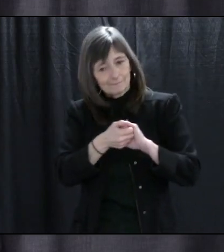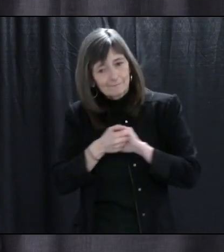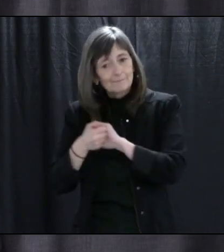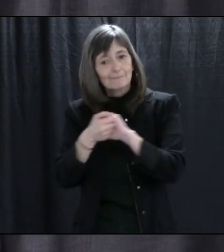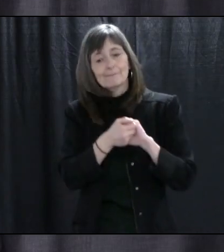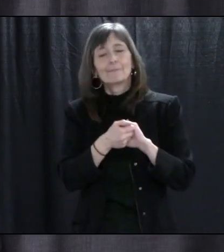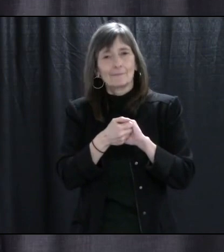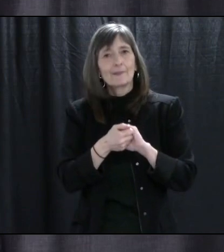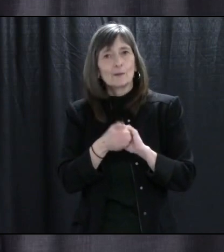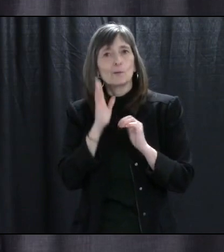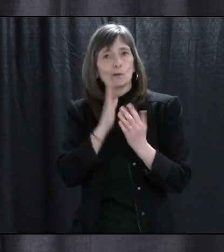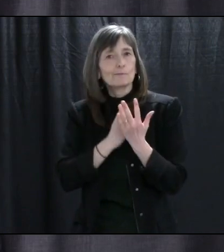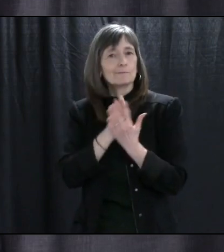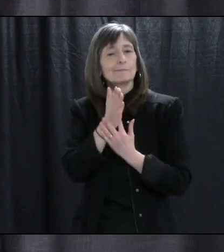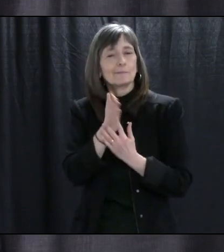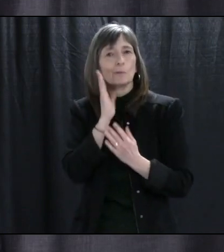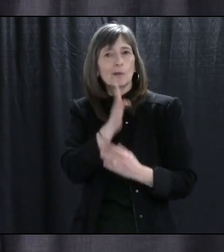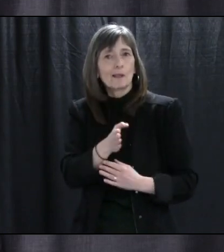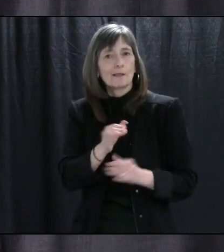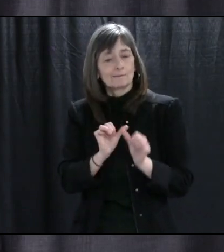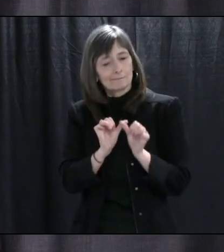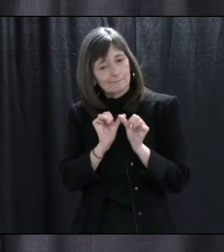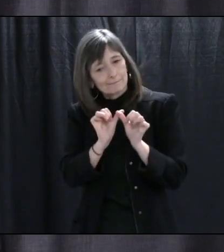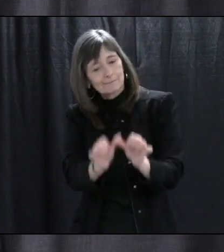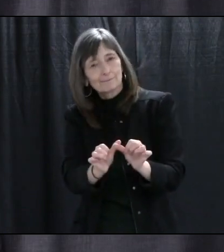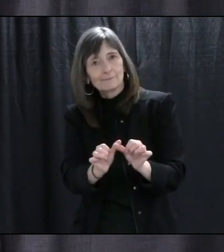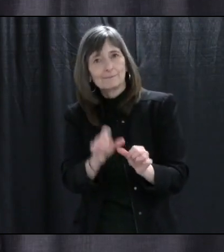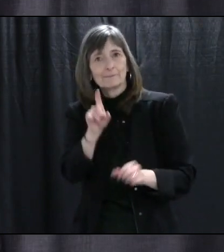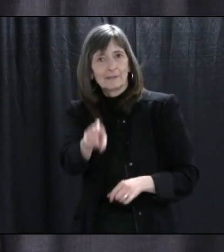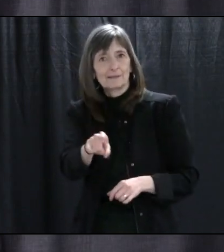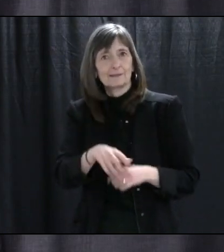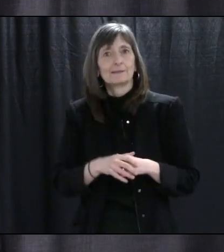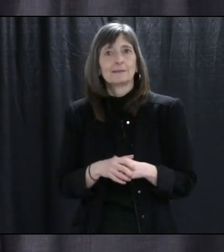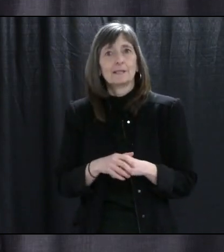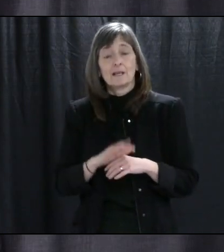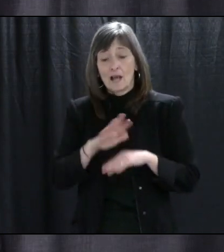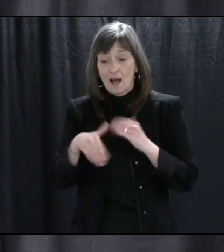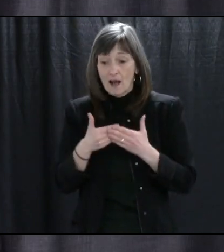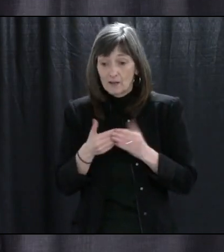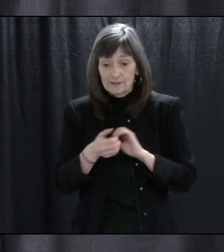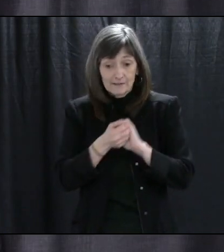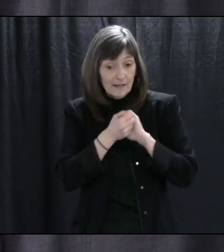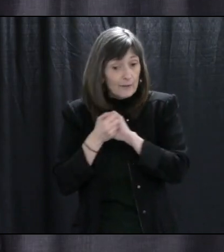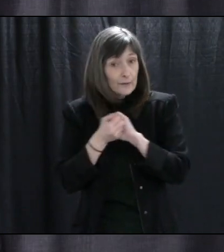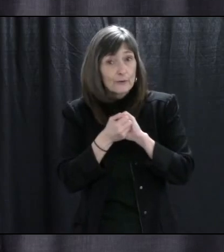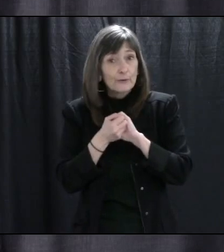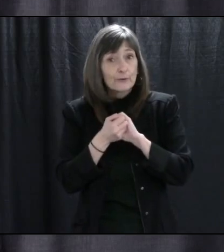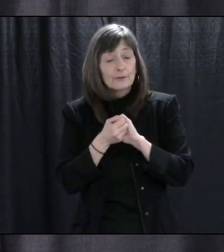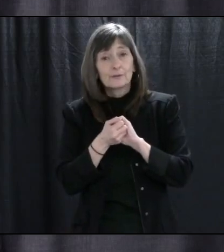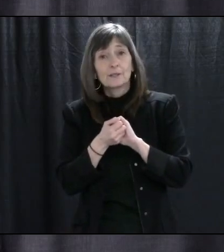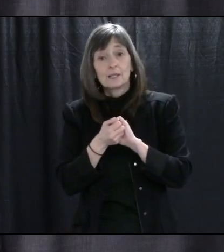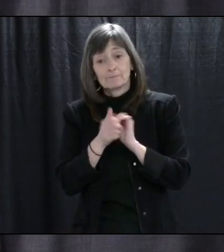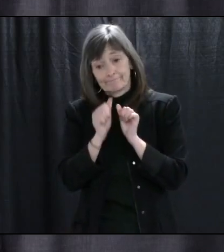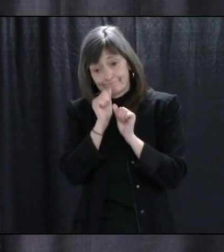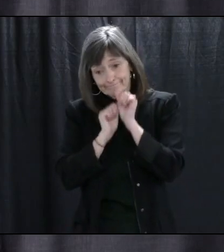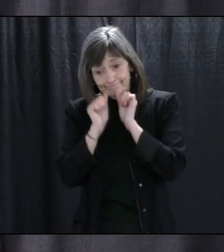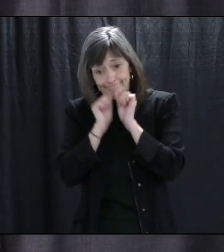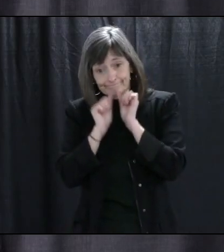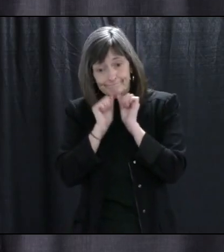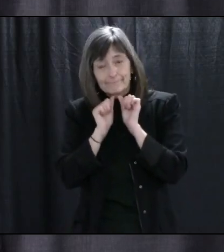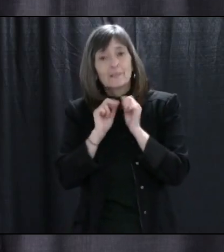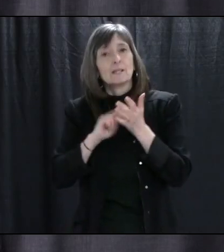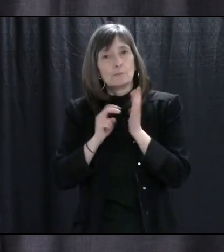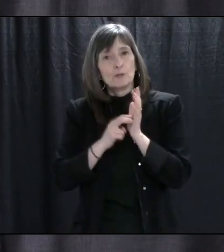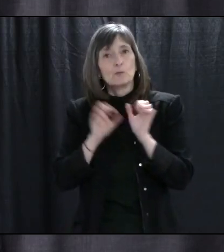but we must stay the course. Our collective actions will have a significant impact on how COVID-19 progresses in this